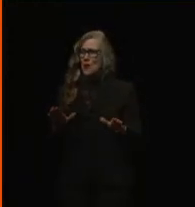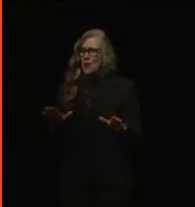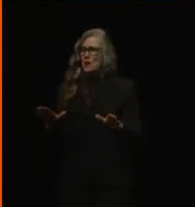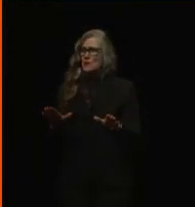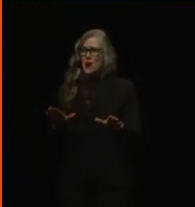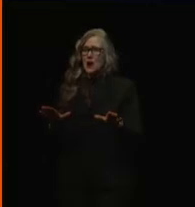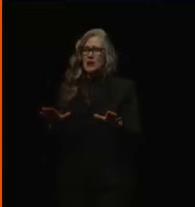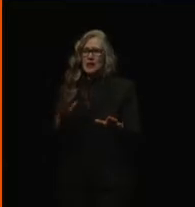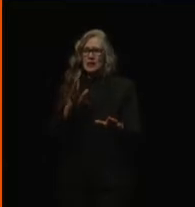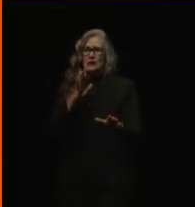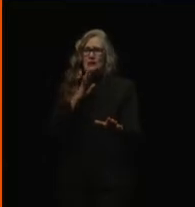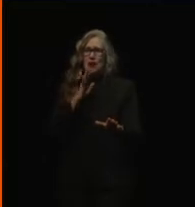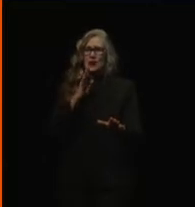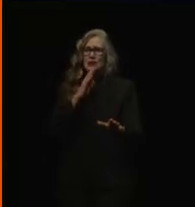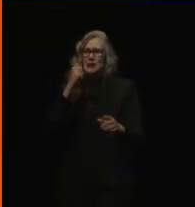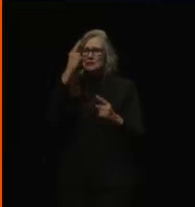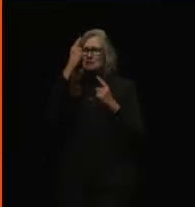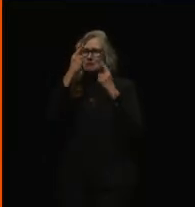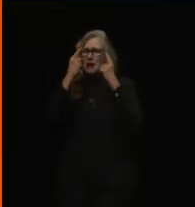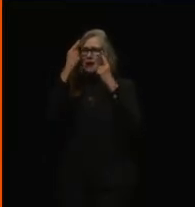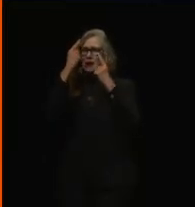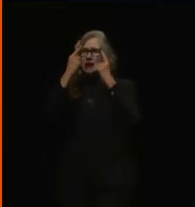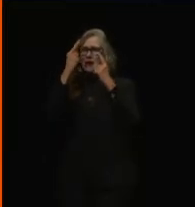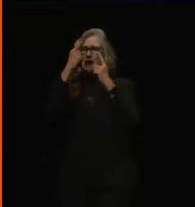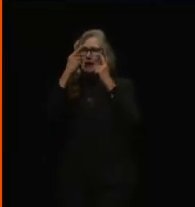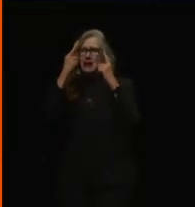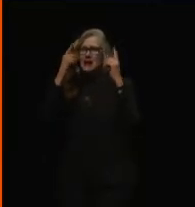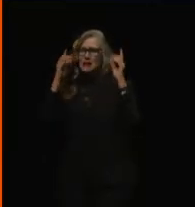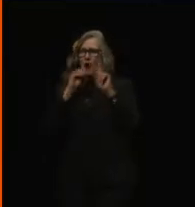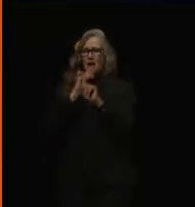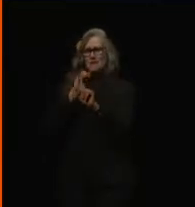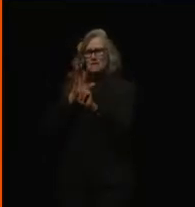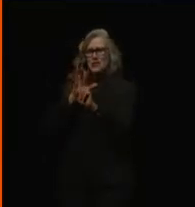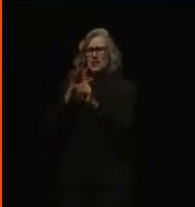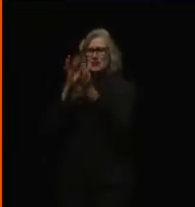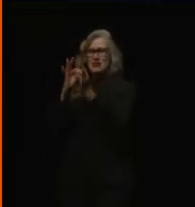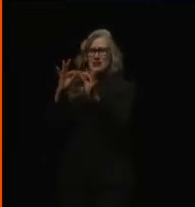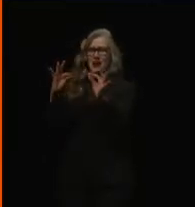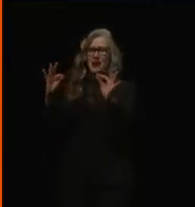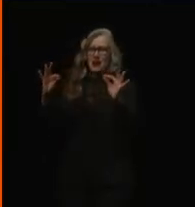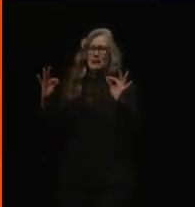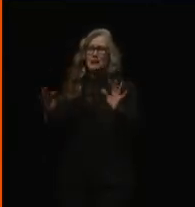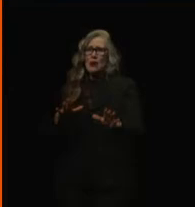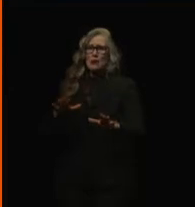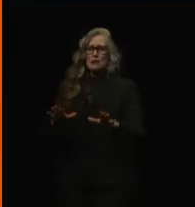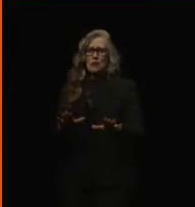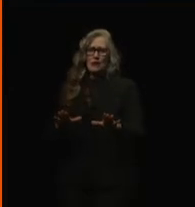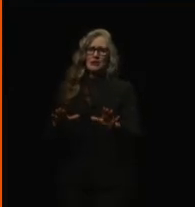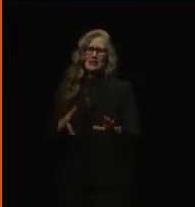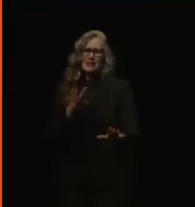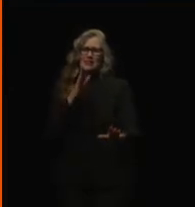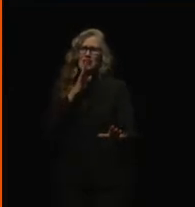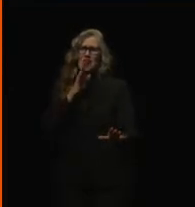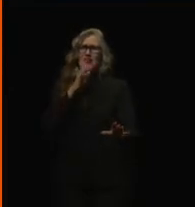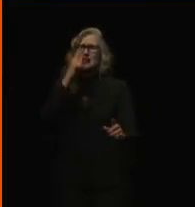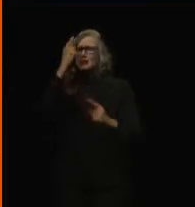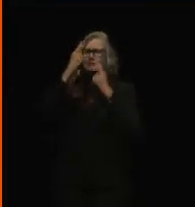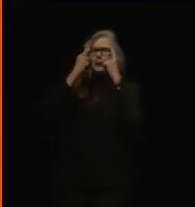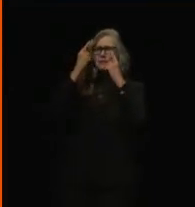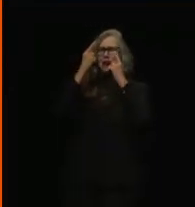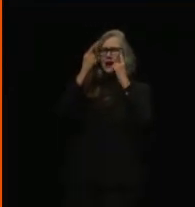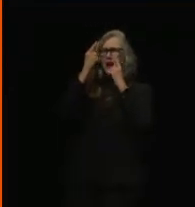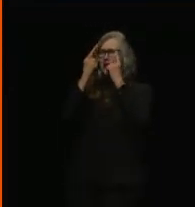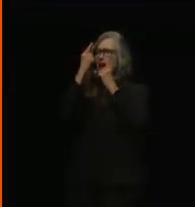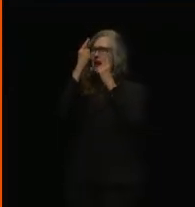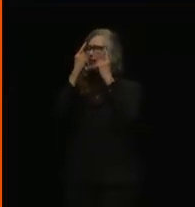Talking with my mind, stayed on freedom. Oh yes, I'm walking and talking with